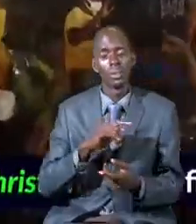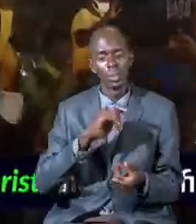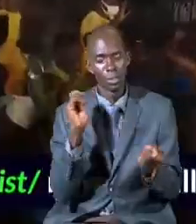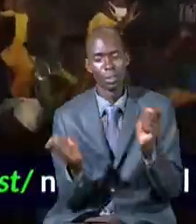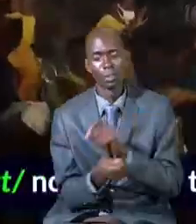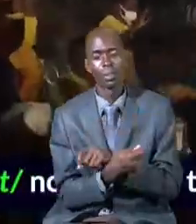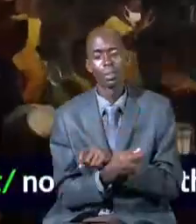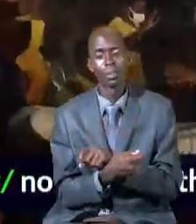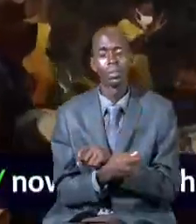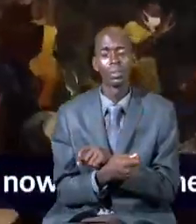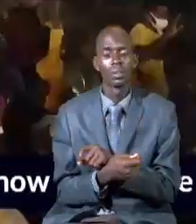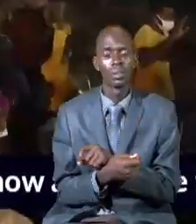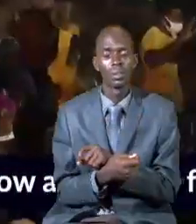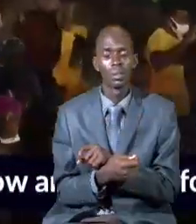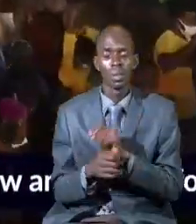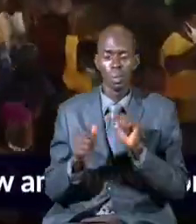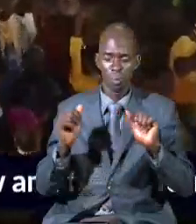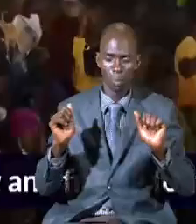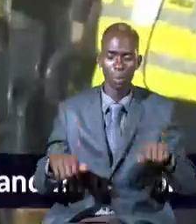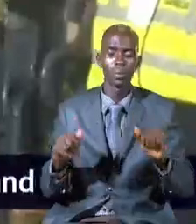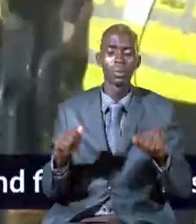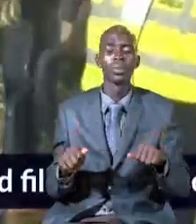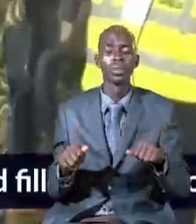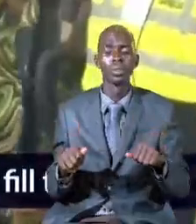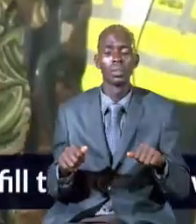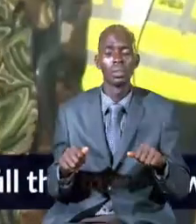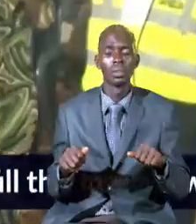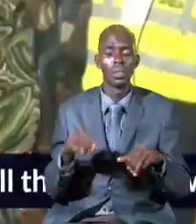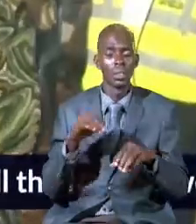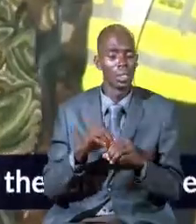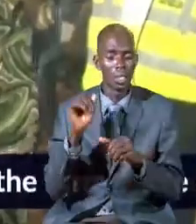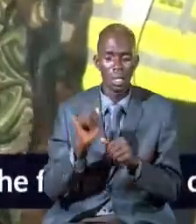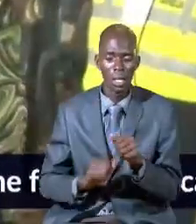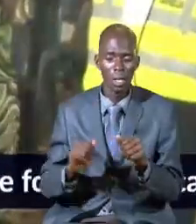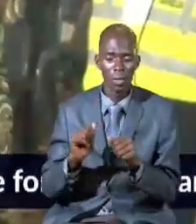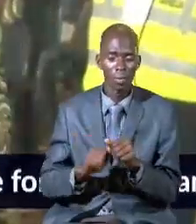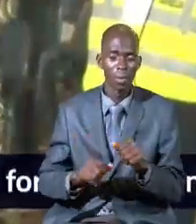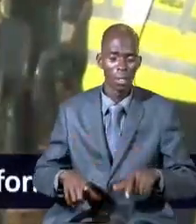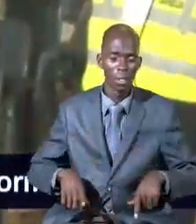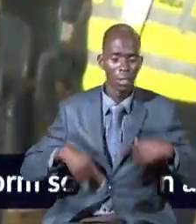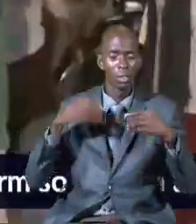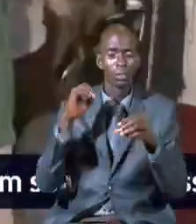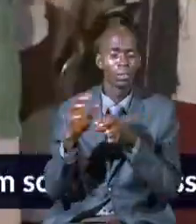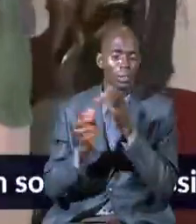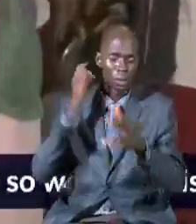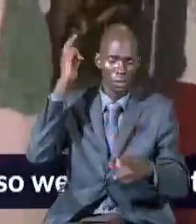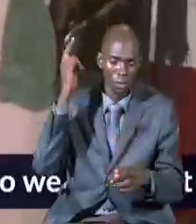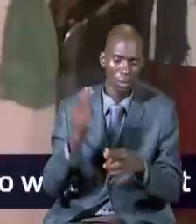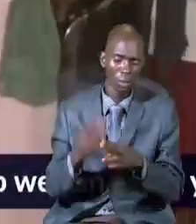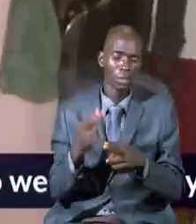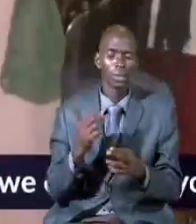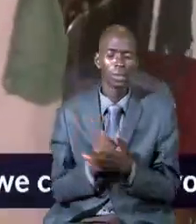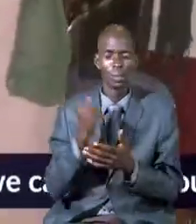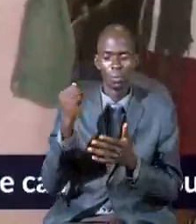Yes. Possibilities. Yes. In every life, in Jesus' name.